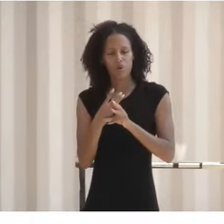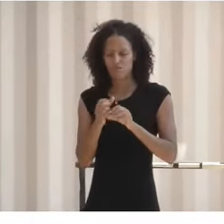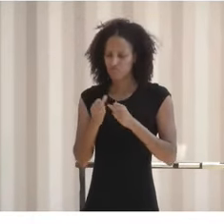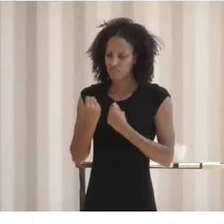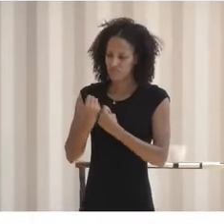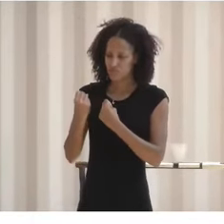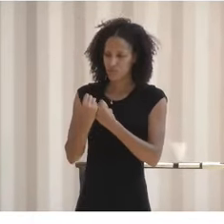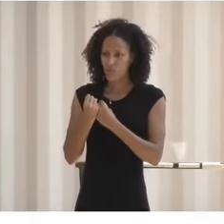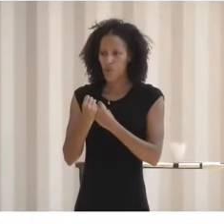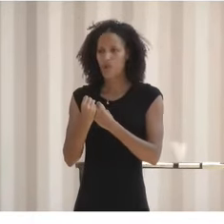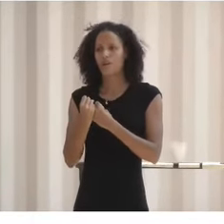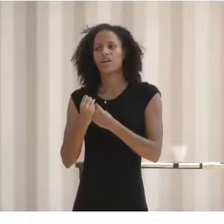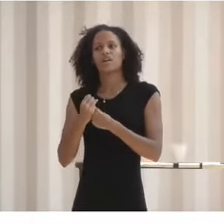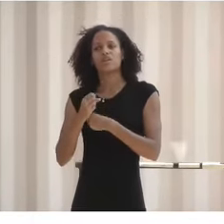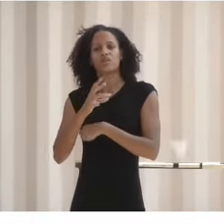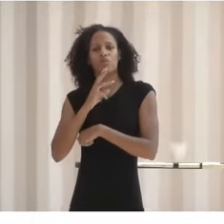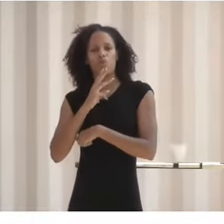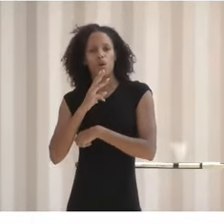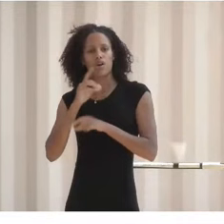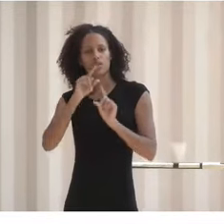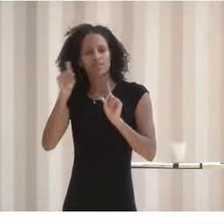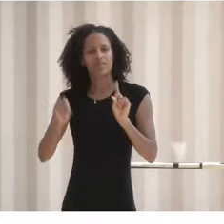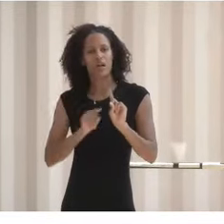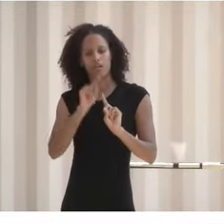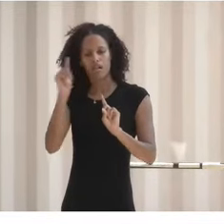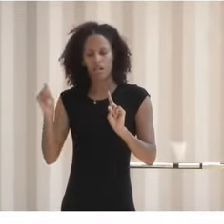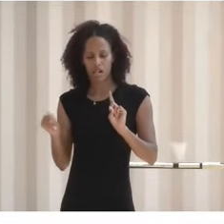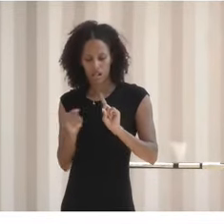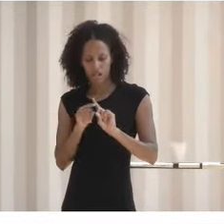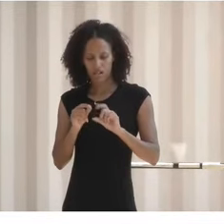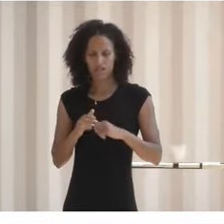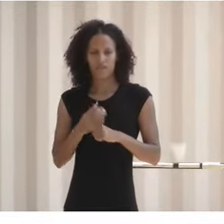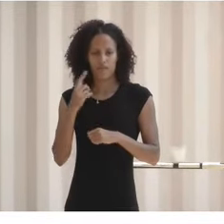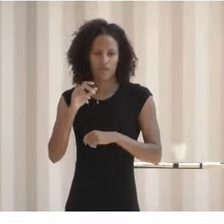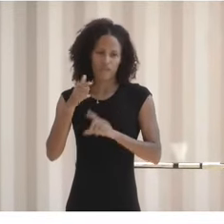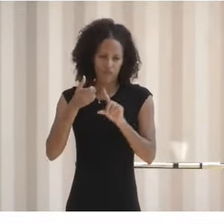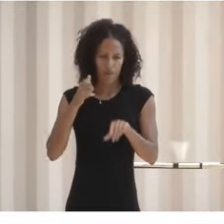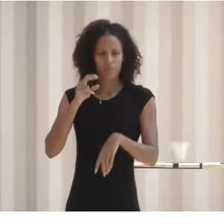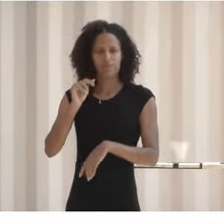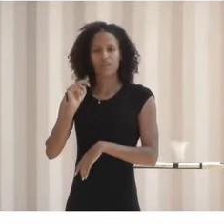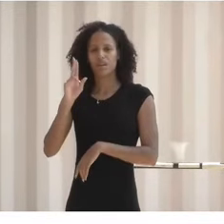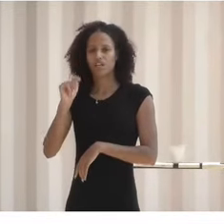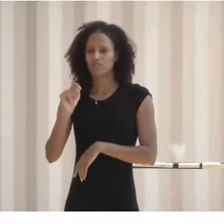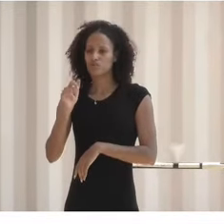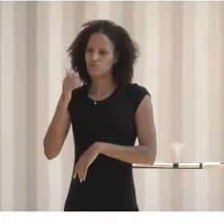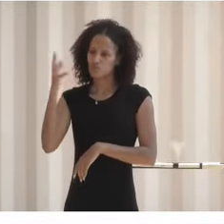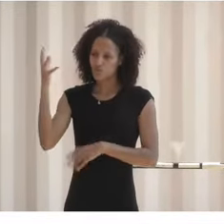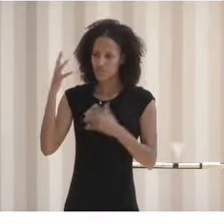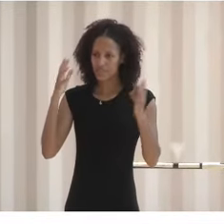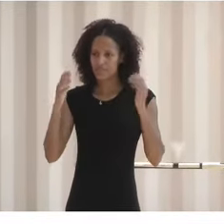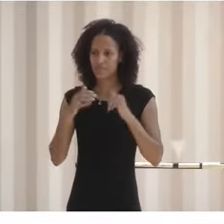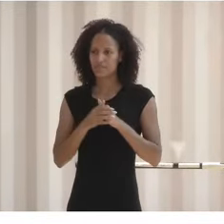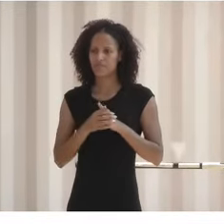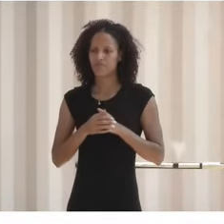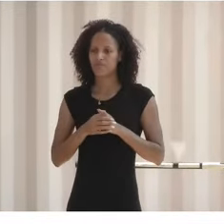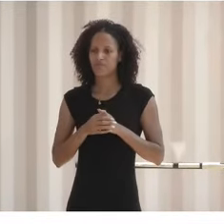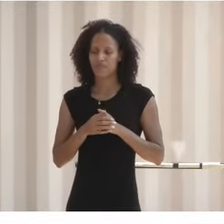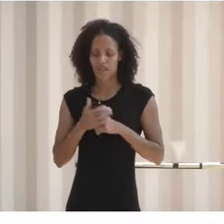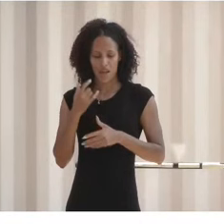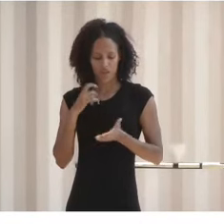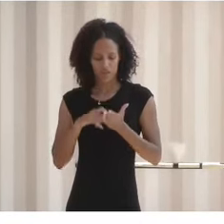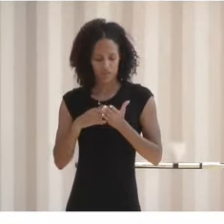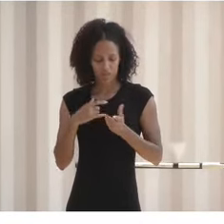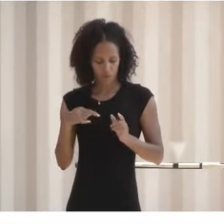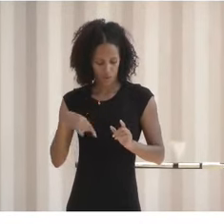the water cycles above as below. I see an opportunity to stack functions when we're planting trees